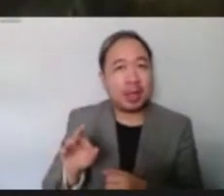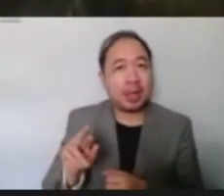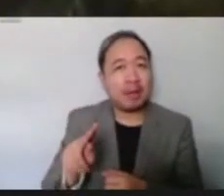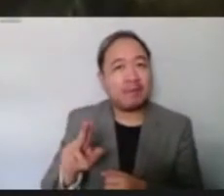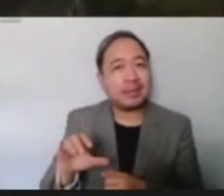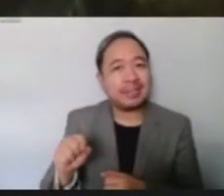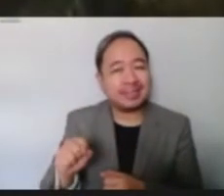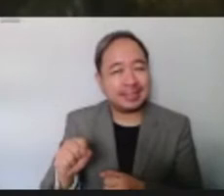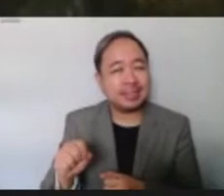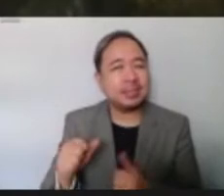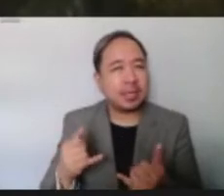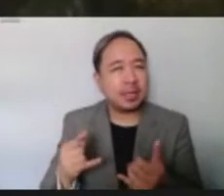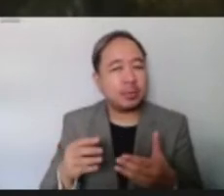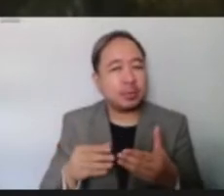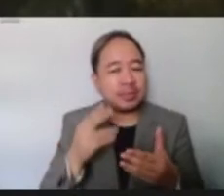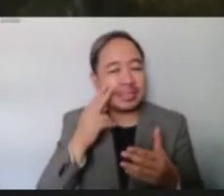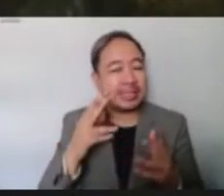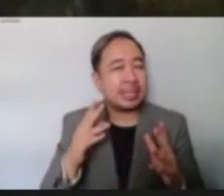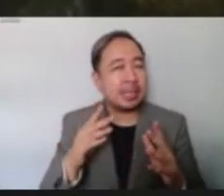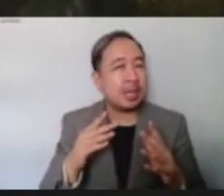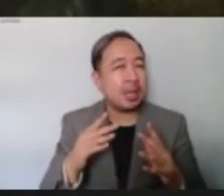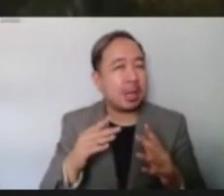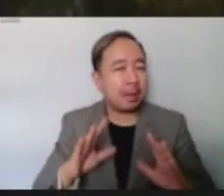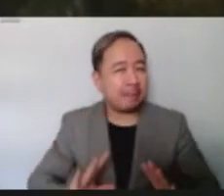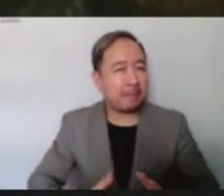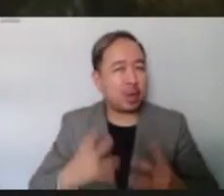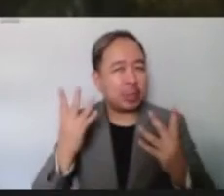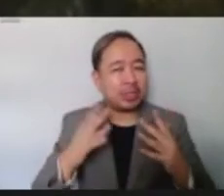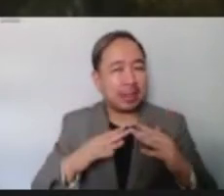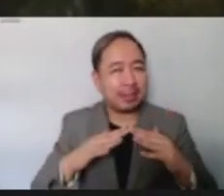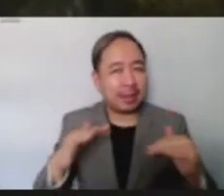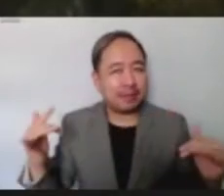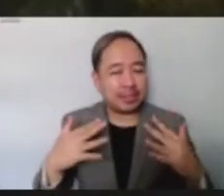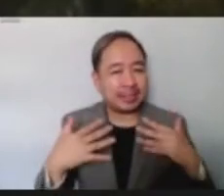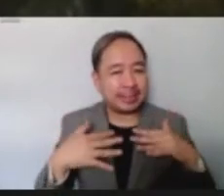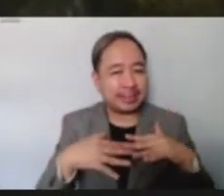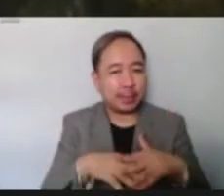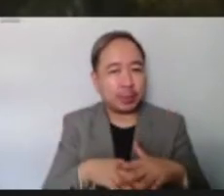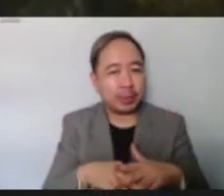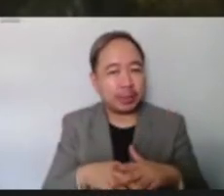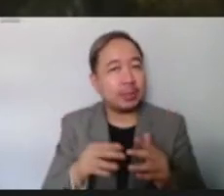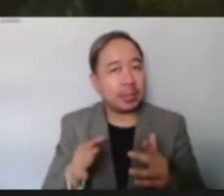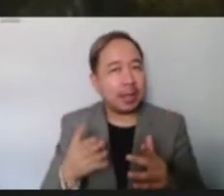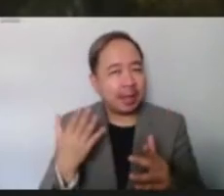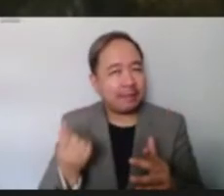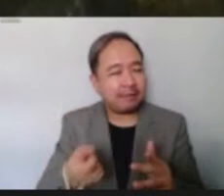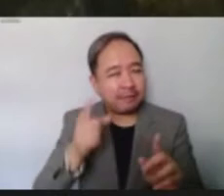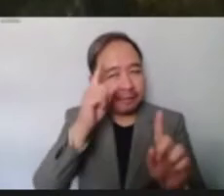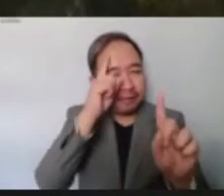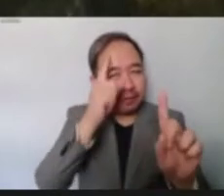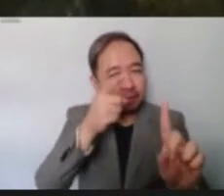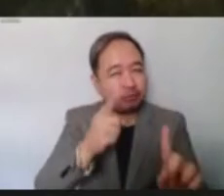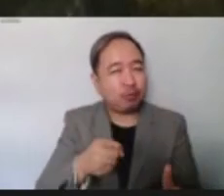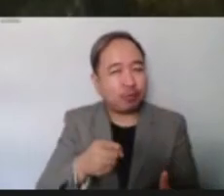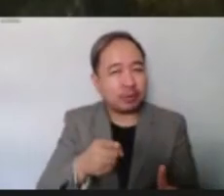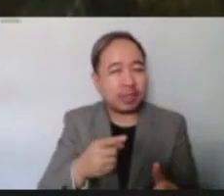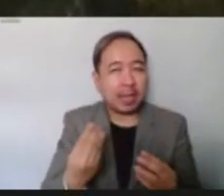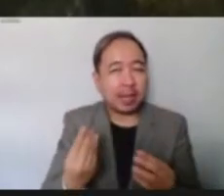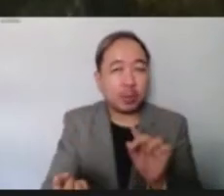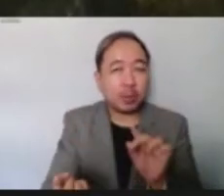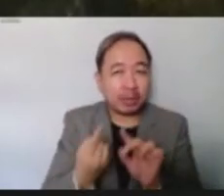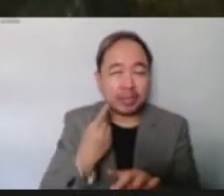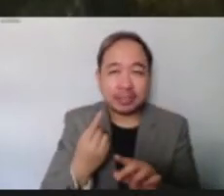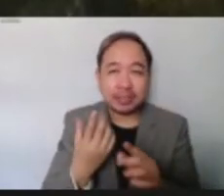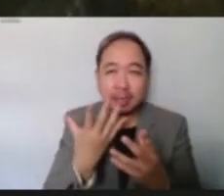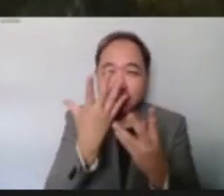biodiversity framework that is an agreement under the CBD that provide goals and targets to address the loss of